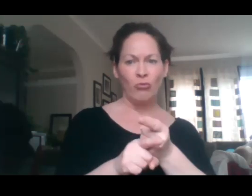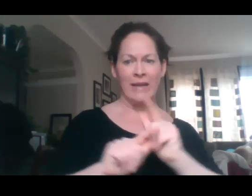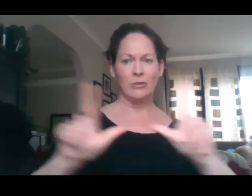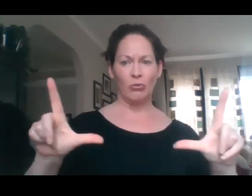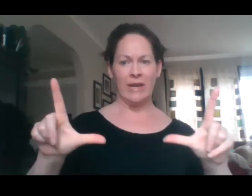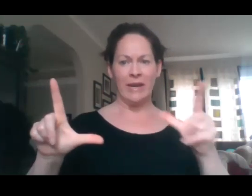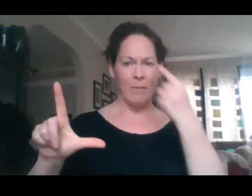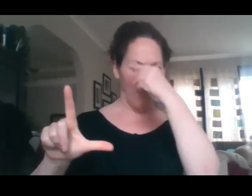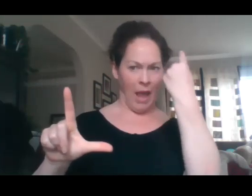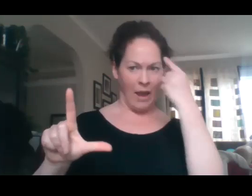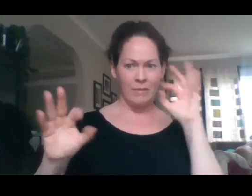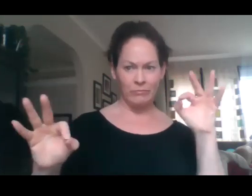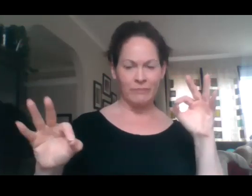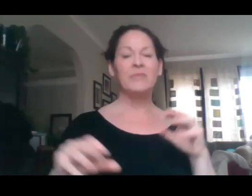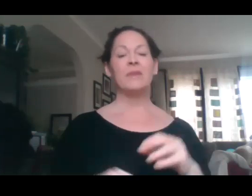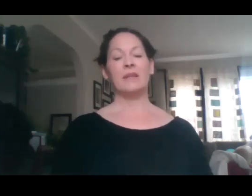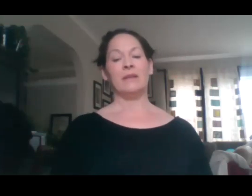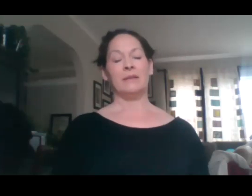this point